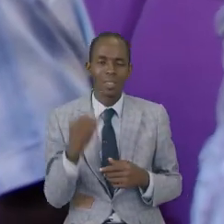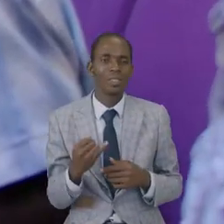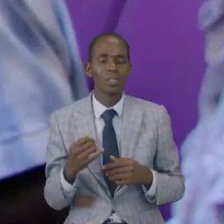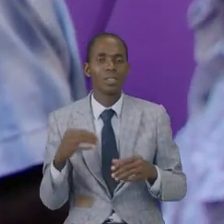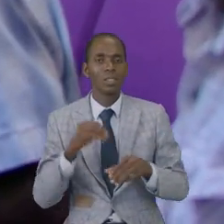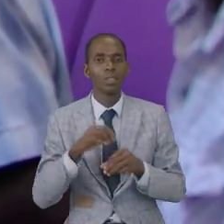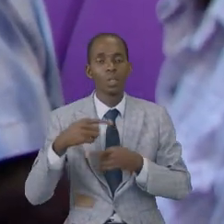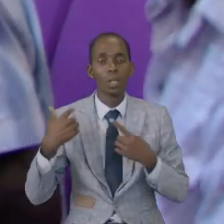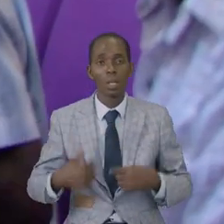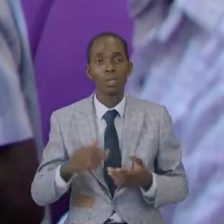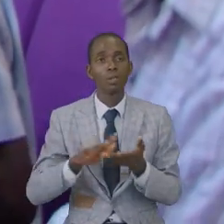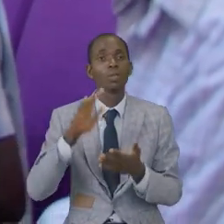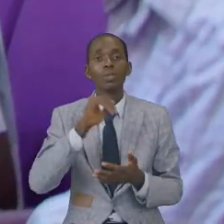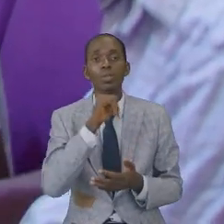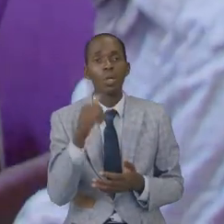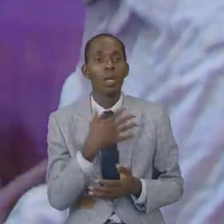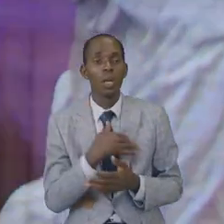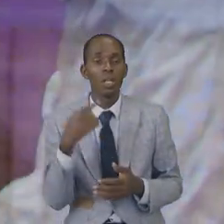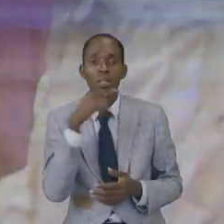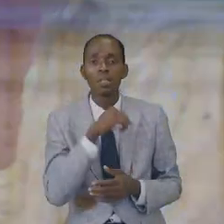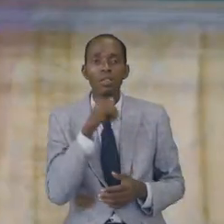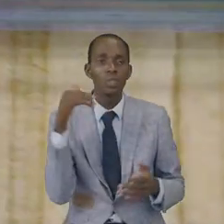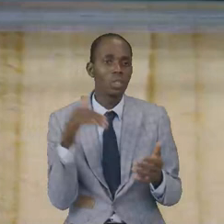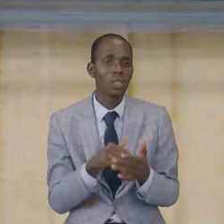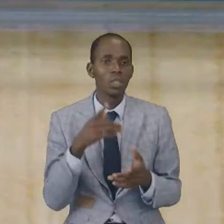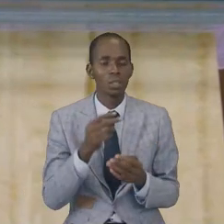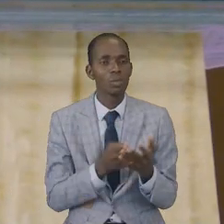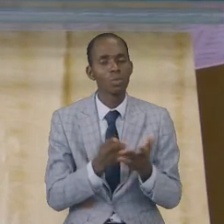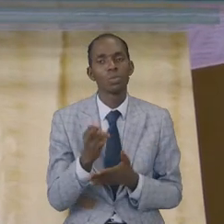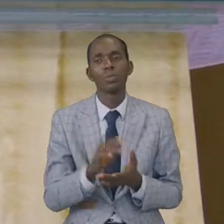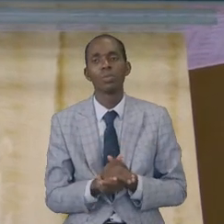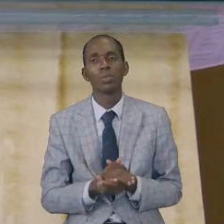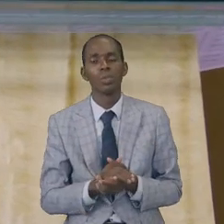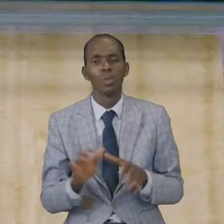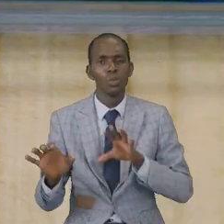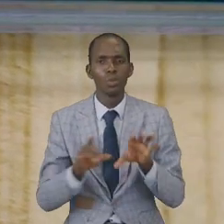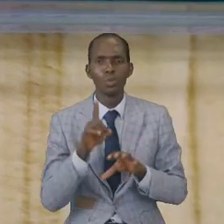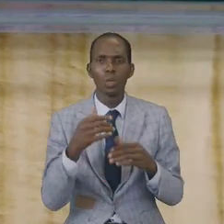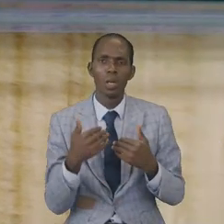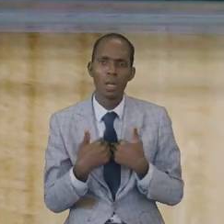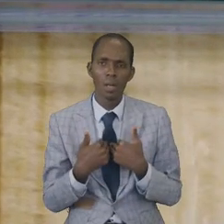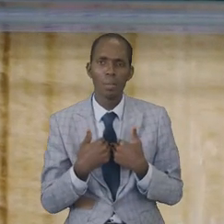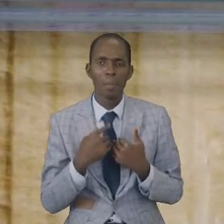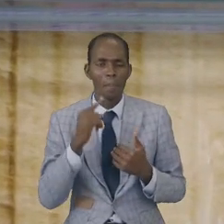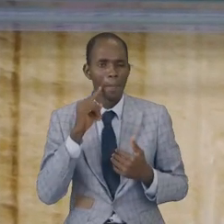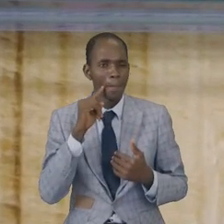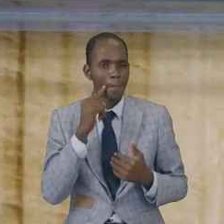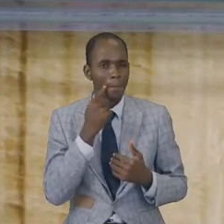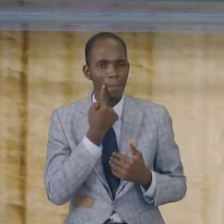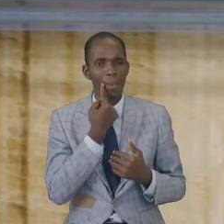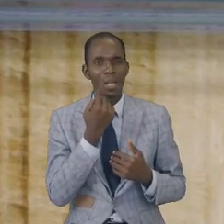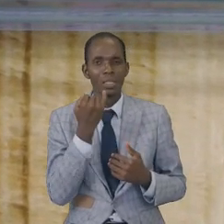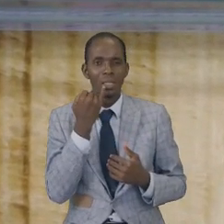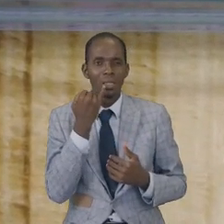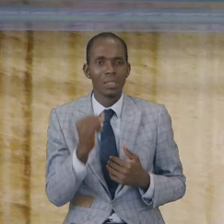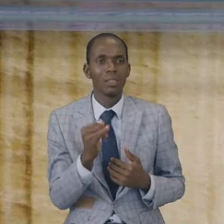Glory not and lie not against the truth. Do you have bitter envy in